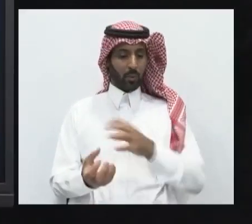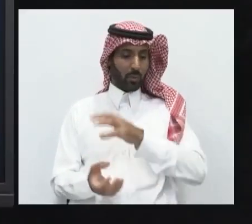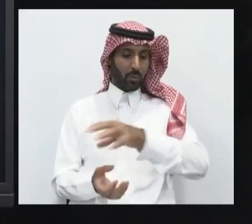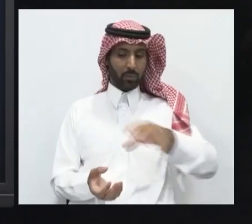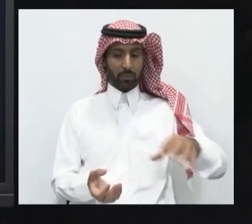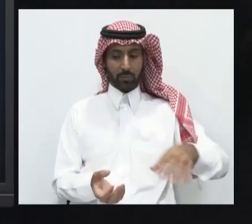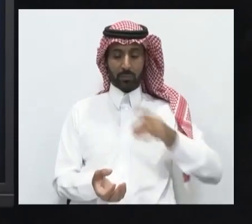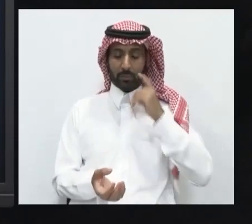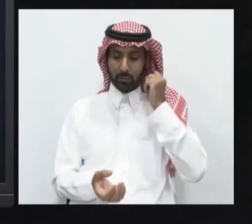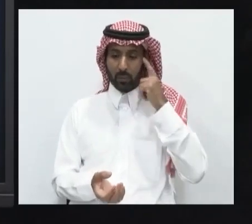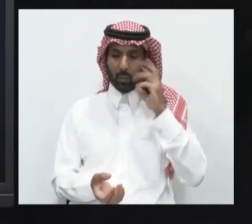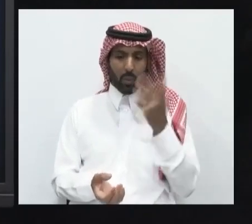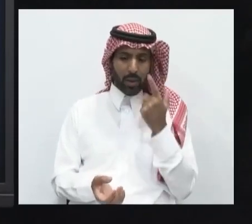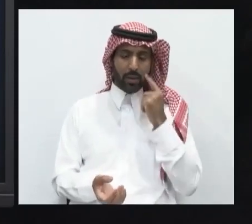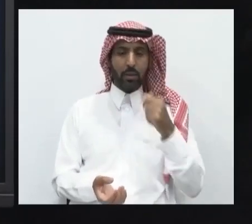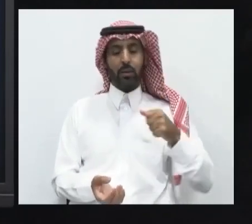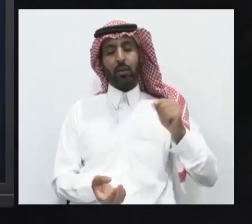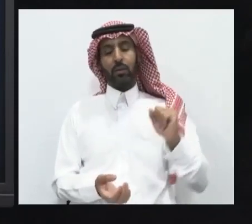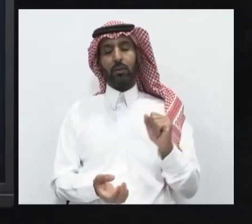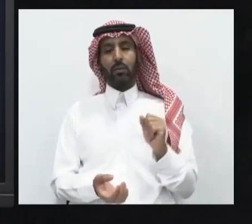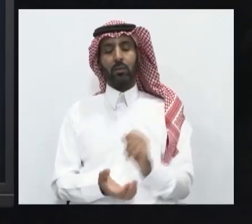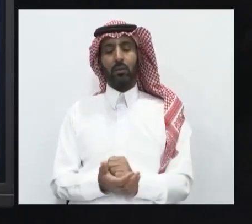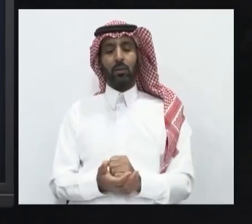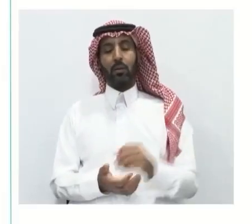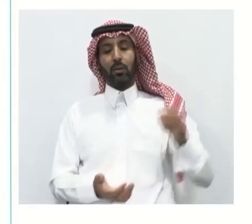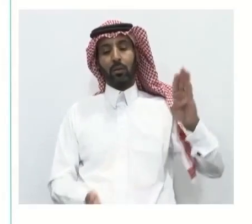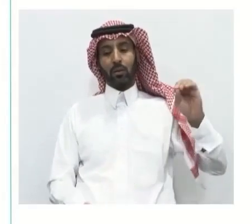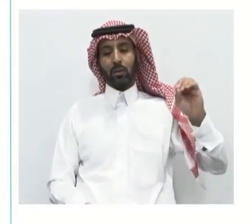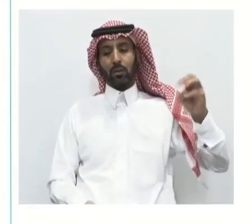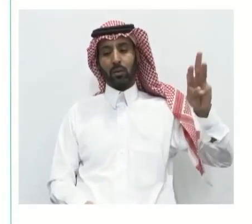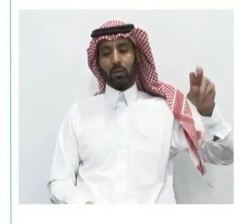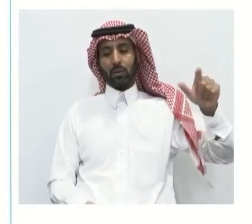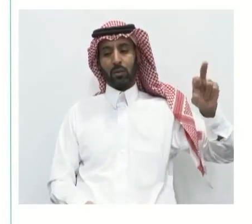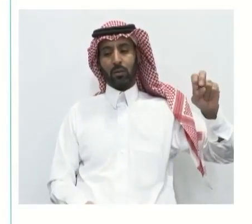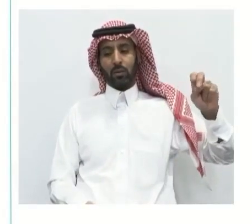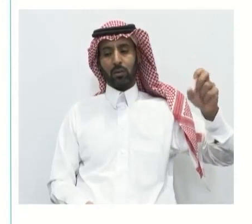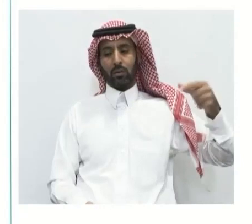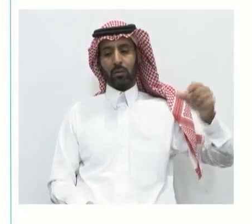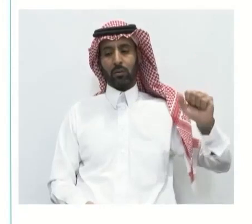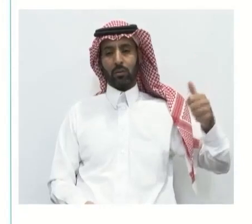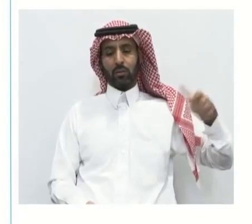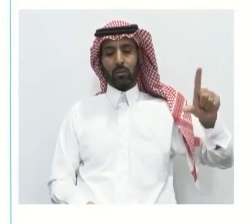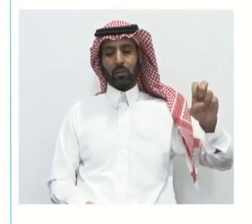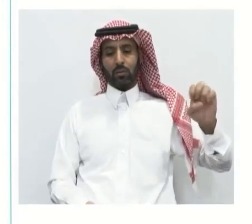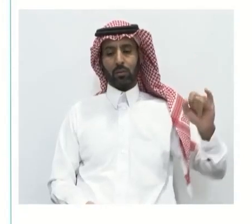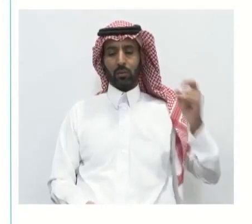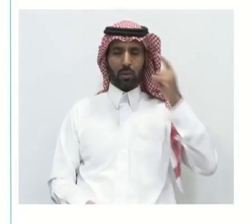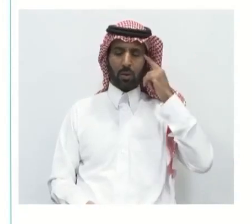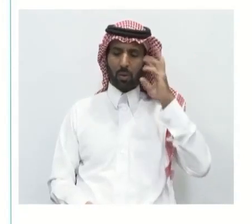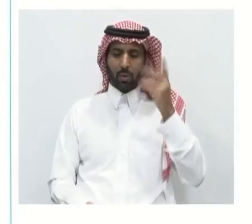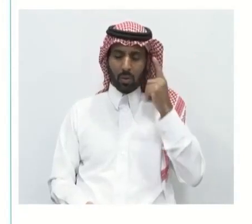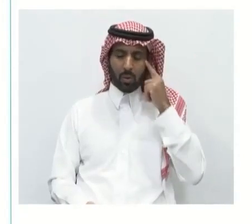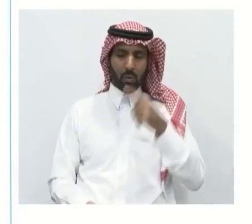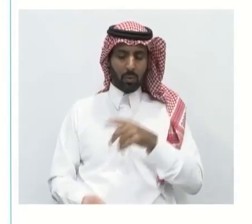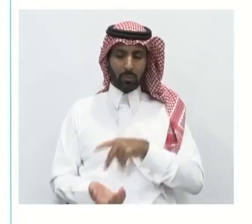in the city. He never told him which one was the murder at. Yet, Mr. Jenner knew which bowling